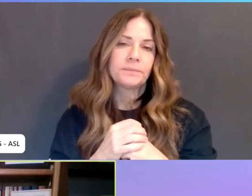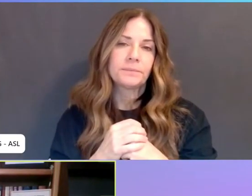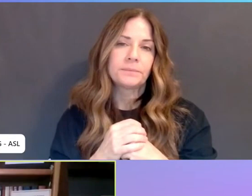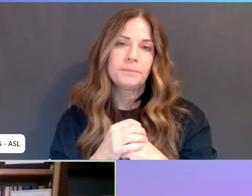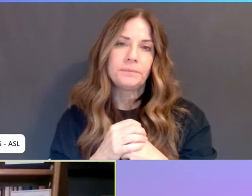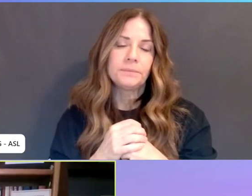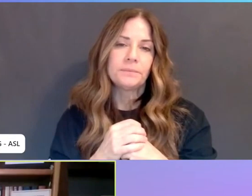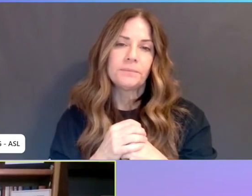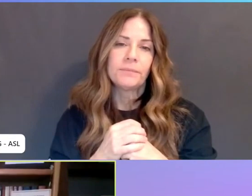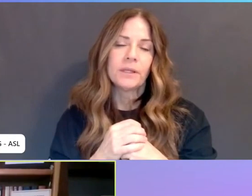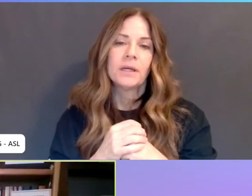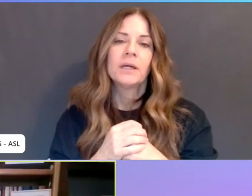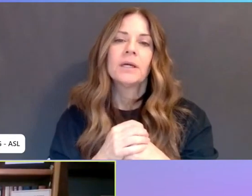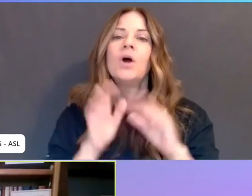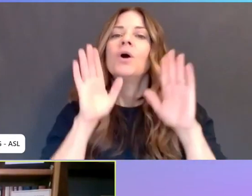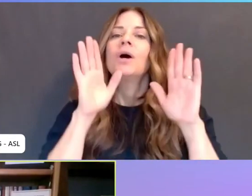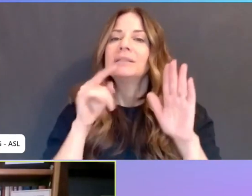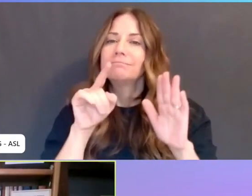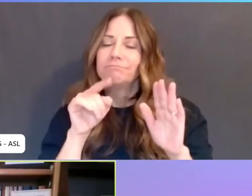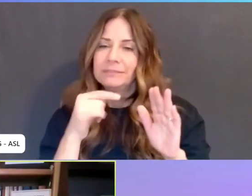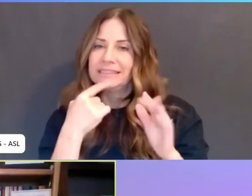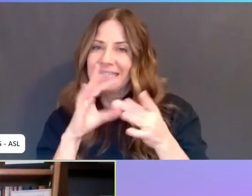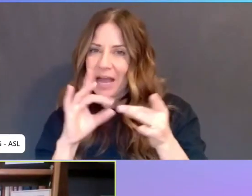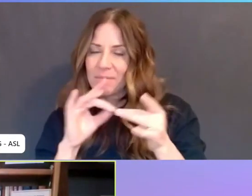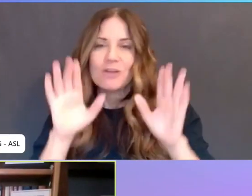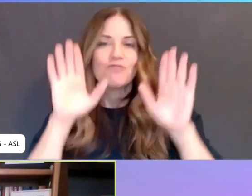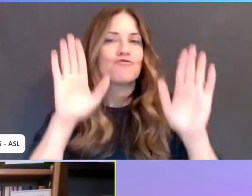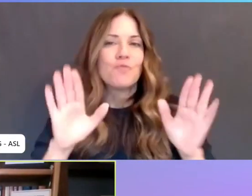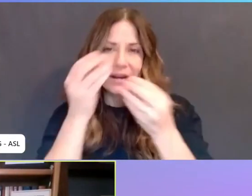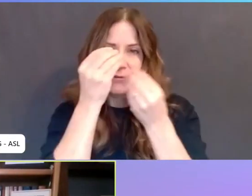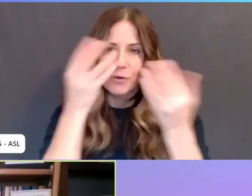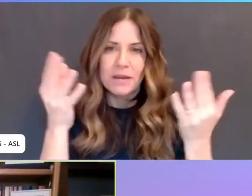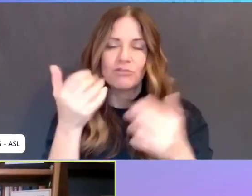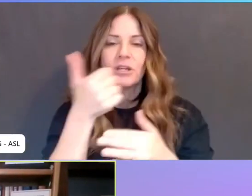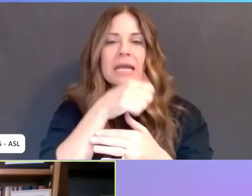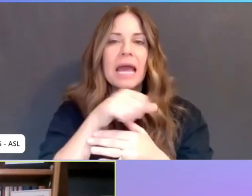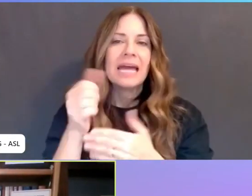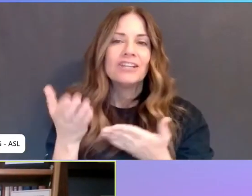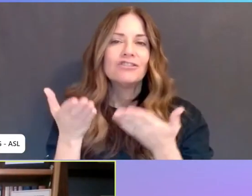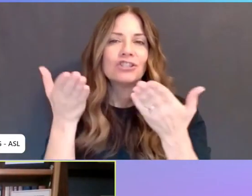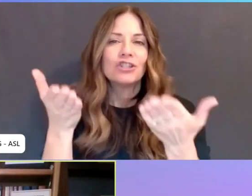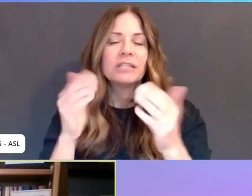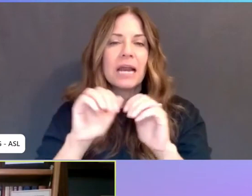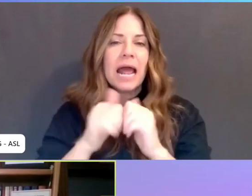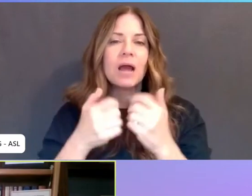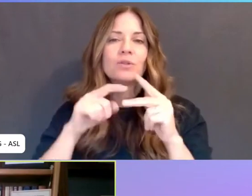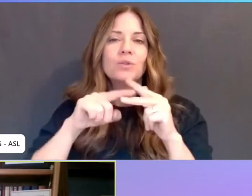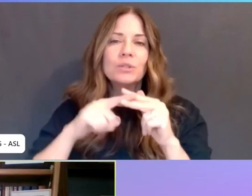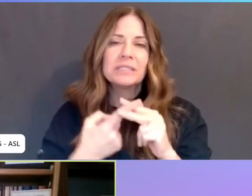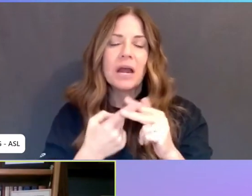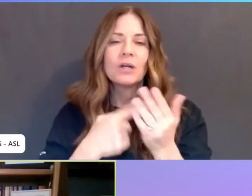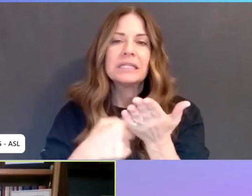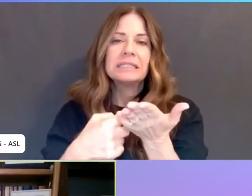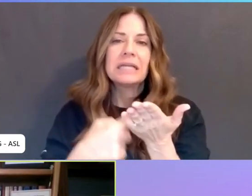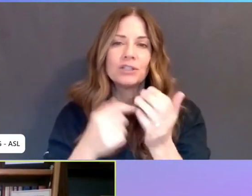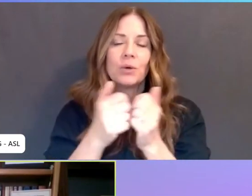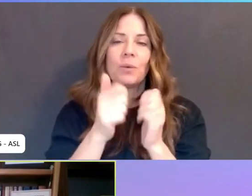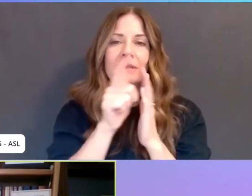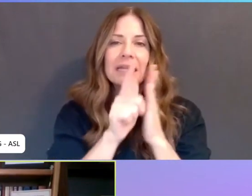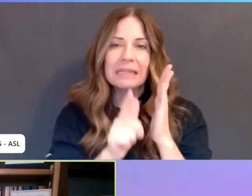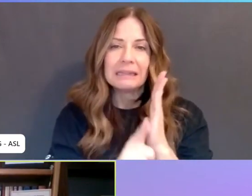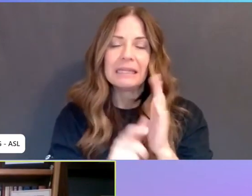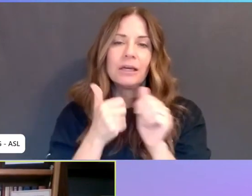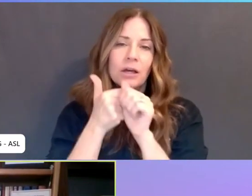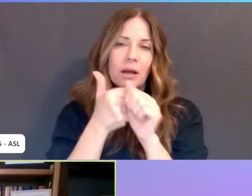And then a comment, great information. Any suggestions on how to start the discussion with legal